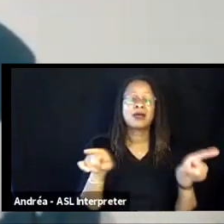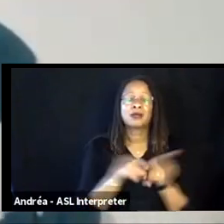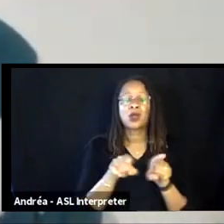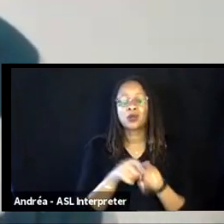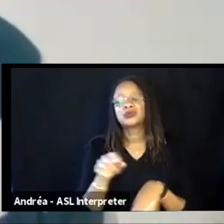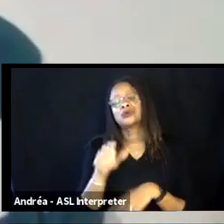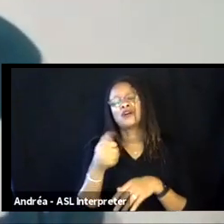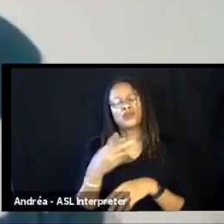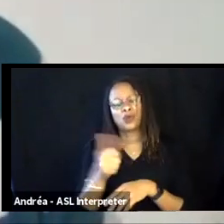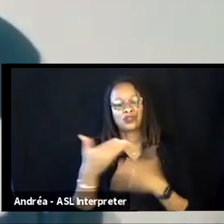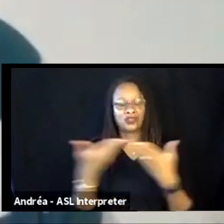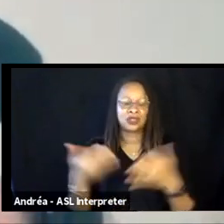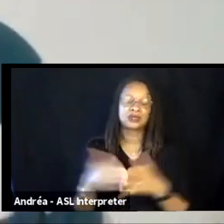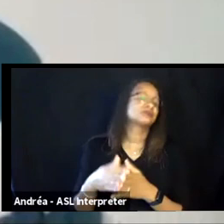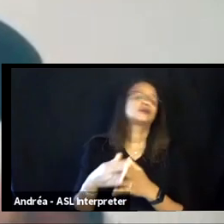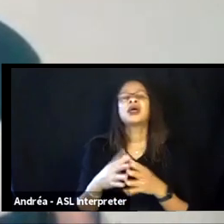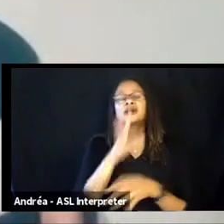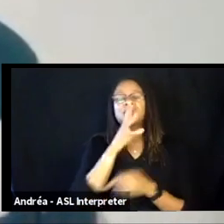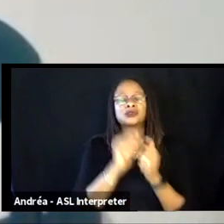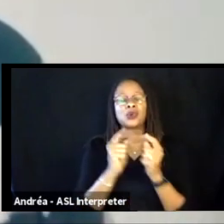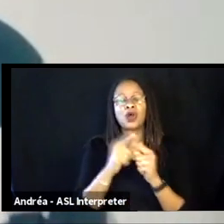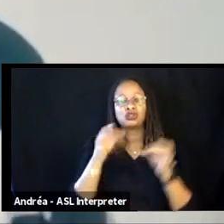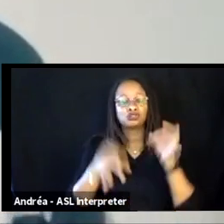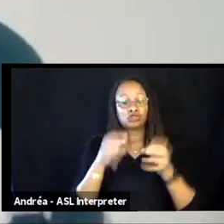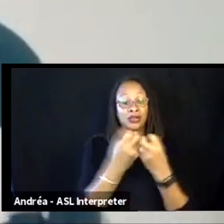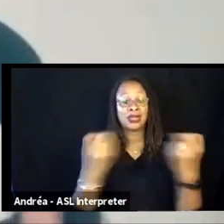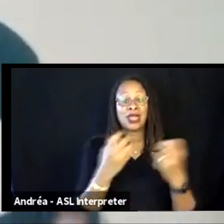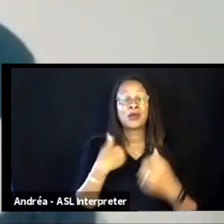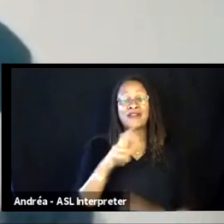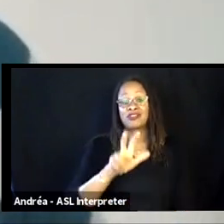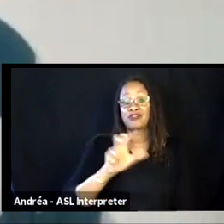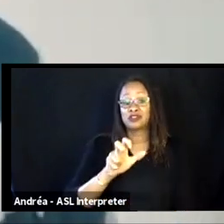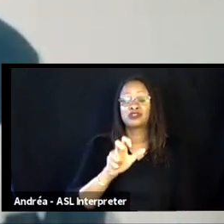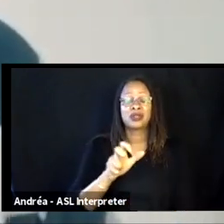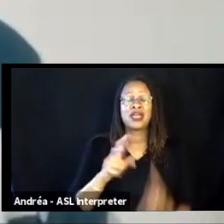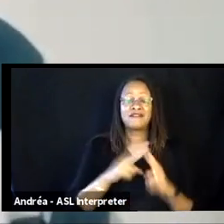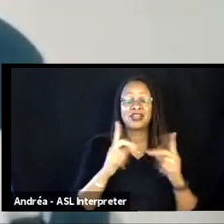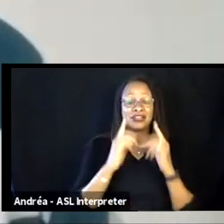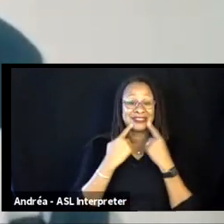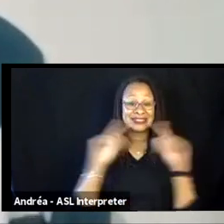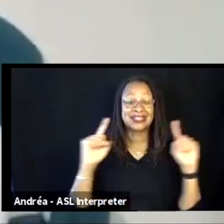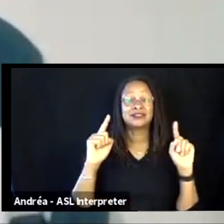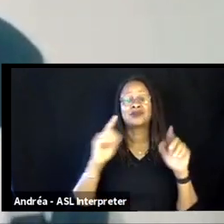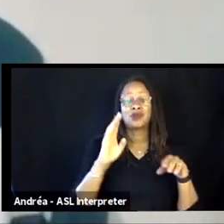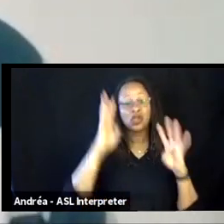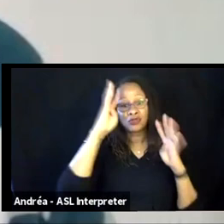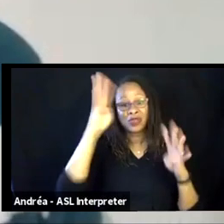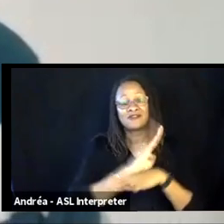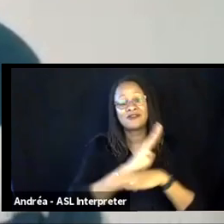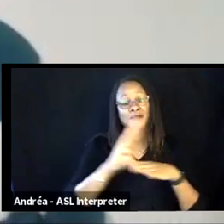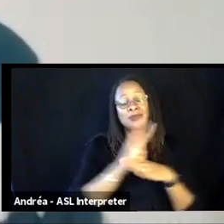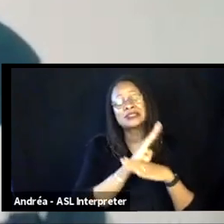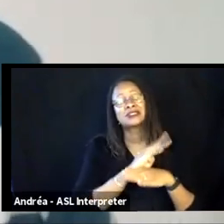things. So we talk to our jury. We have about 300 of the world's most successful creative and business leaders on our juries,